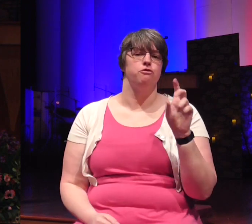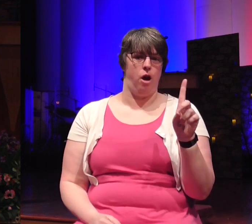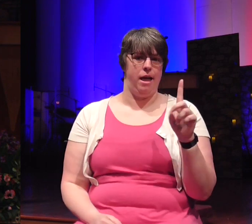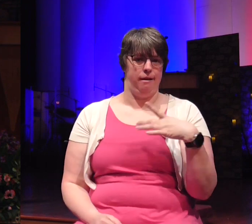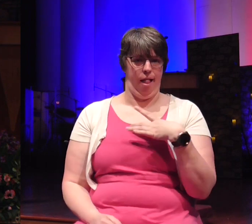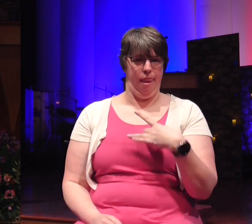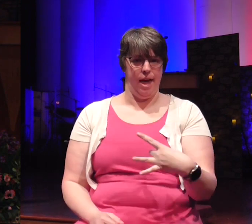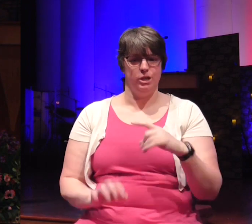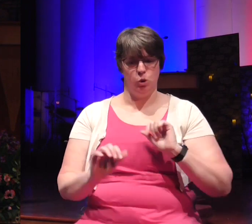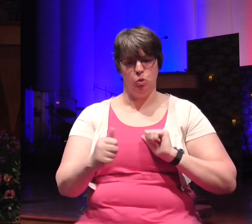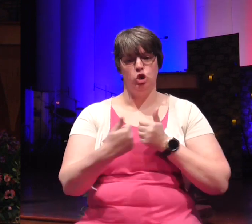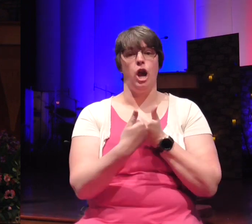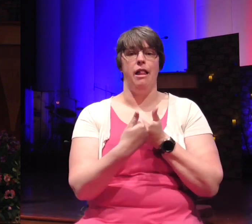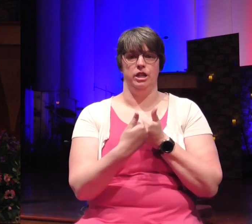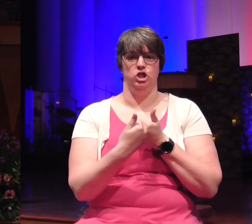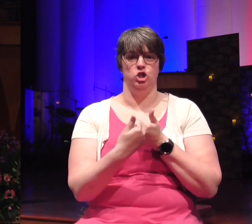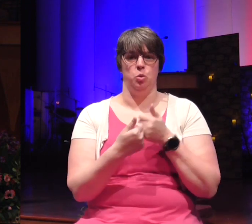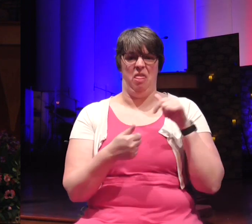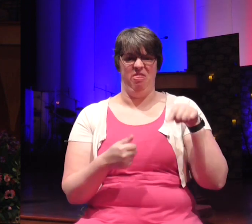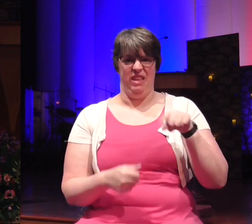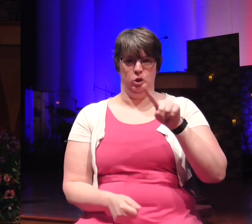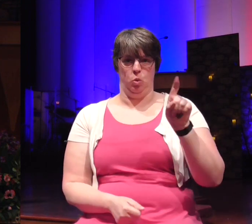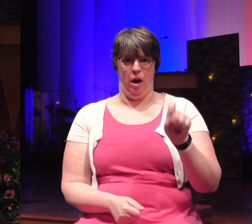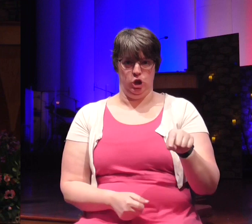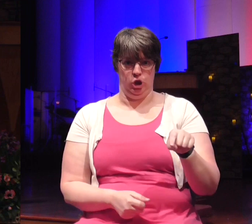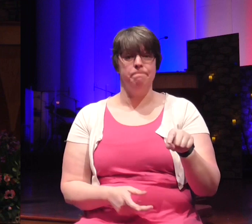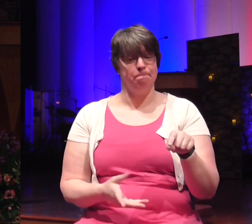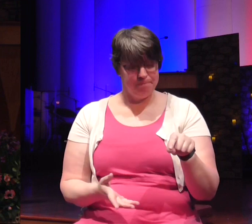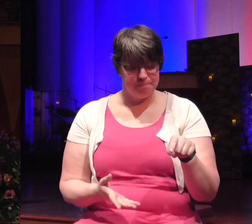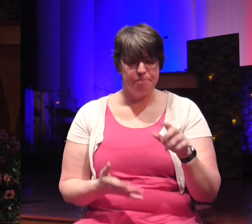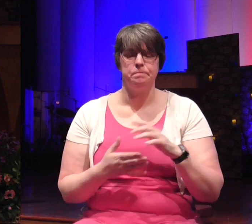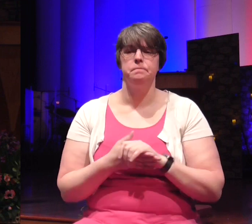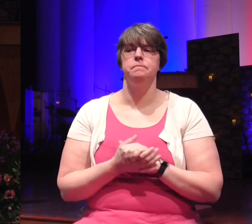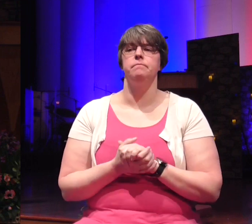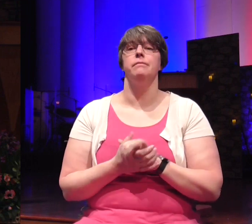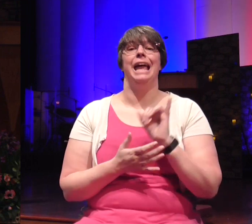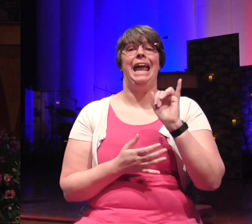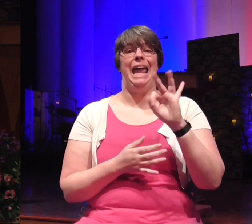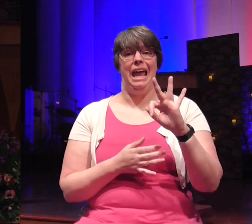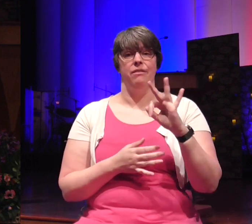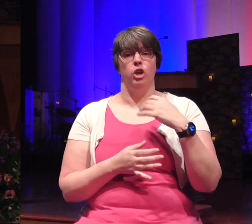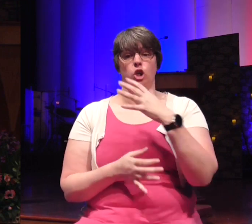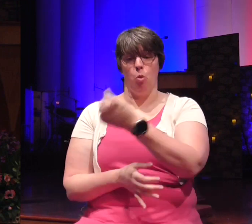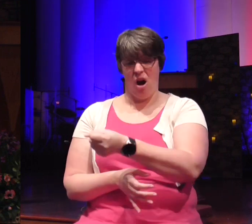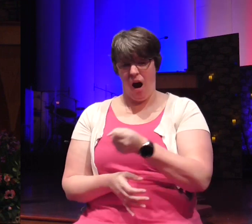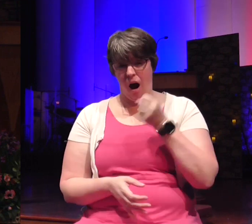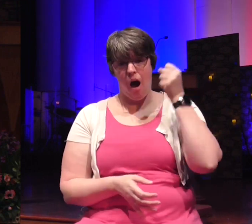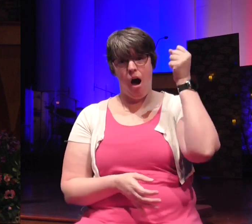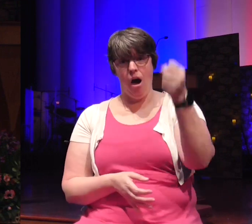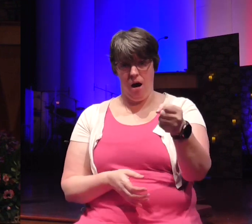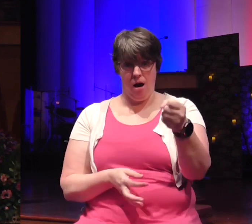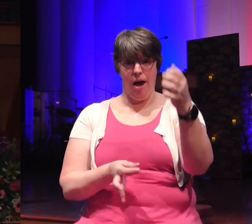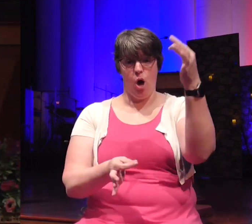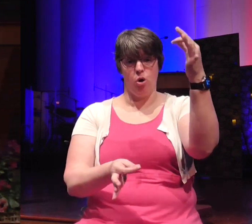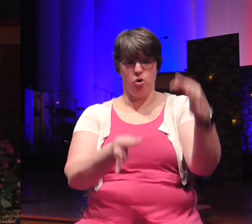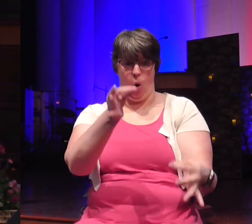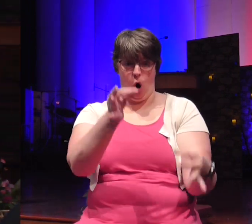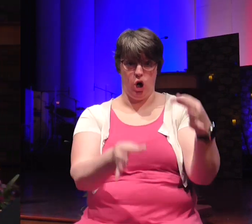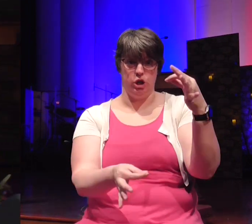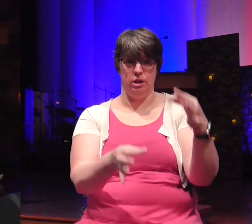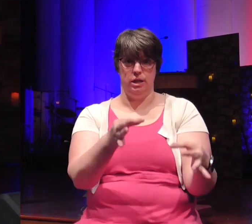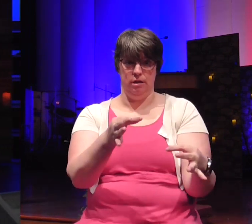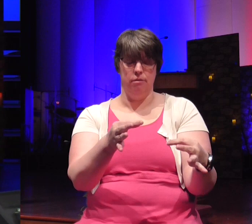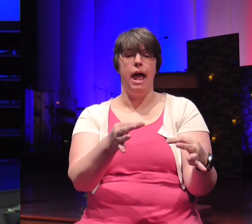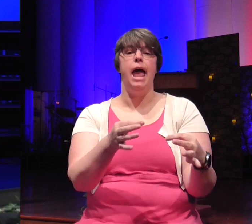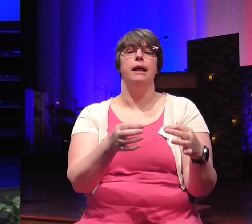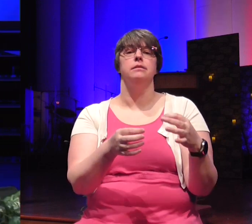challenge the congregation with this question. He said, if you were hauled into court and charged with being a science